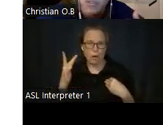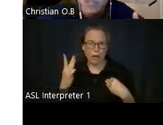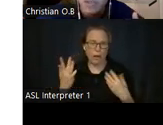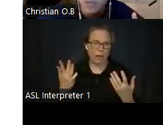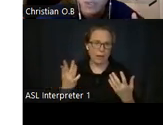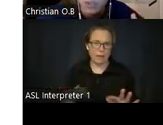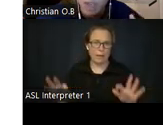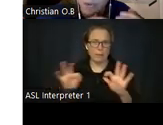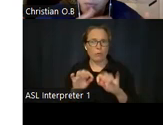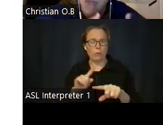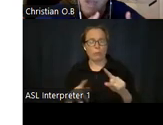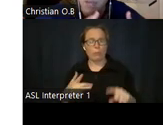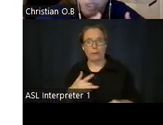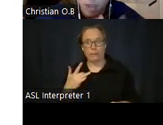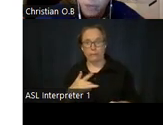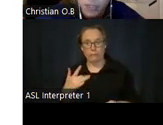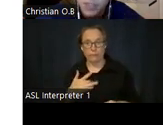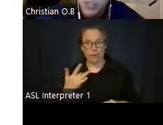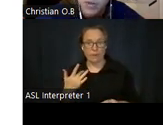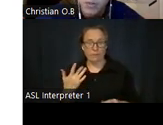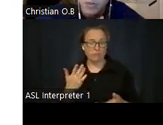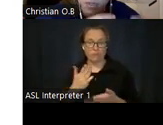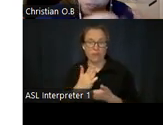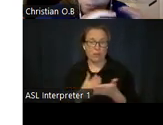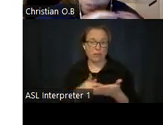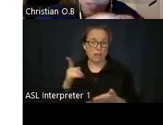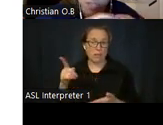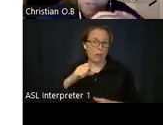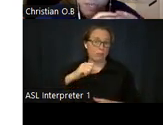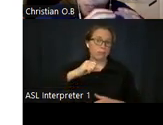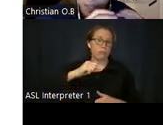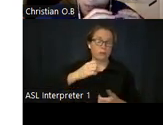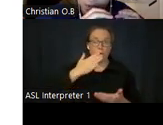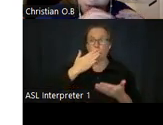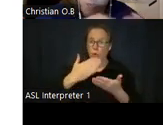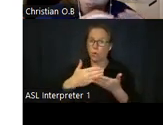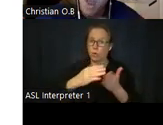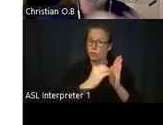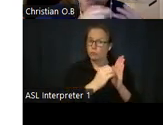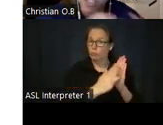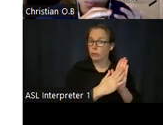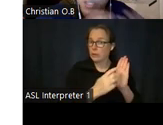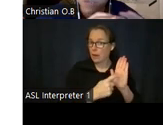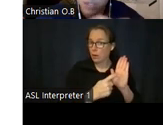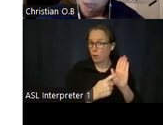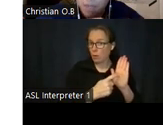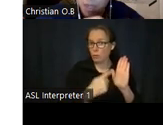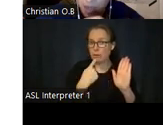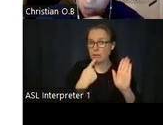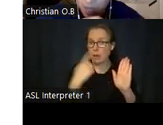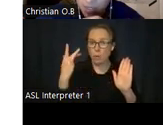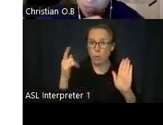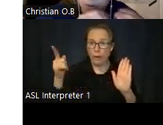be ones that we'll just have a lot of pushback and resistance to, and it would be really good to set some time aside to, like, why are these specifically not